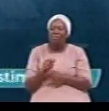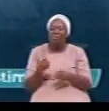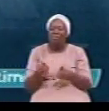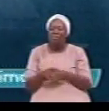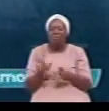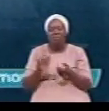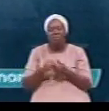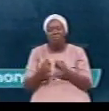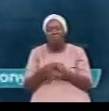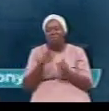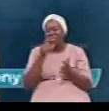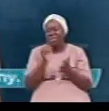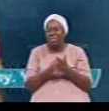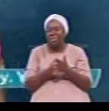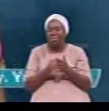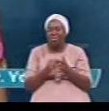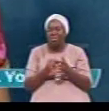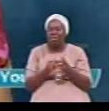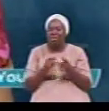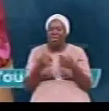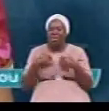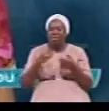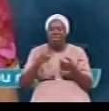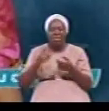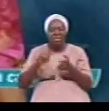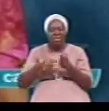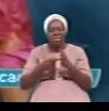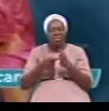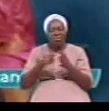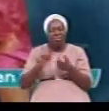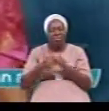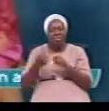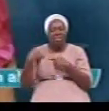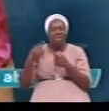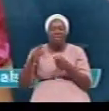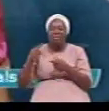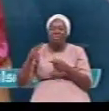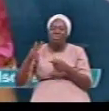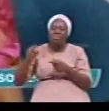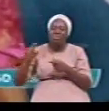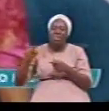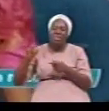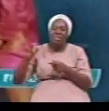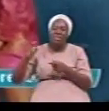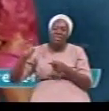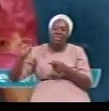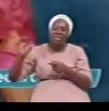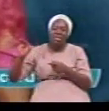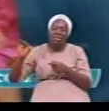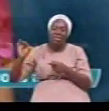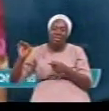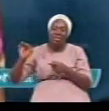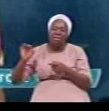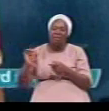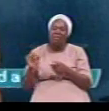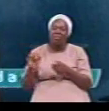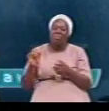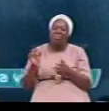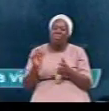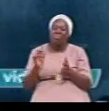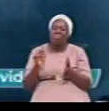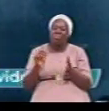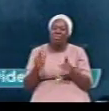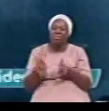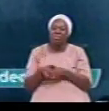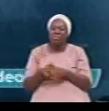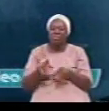the problem that I've had this problem from 2019. That's when I was told that I have allergies around my nostrils.